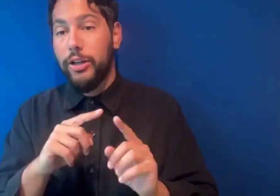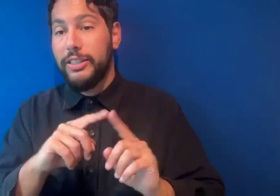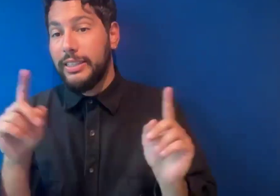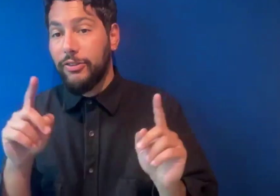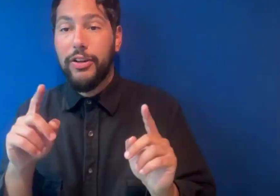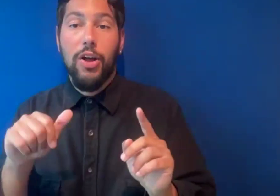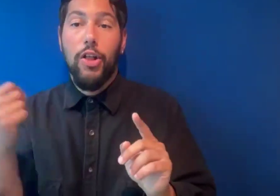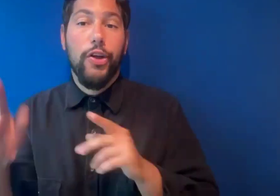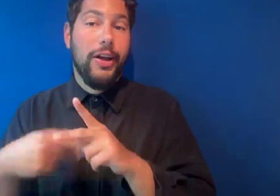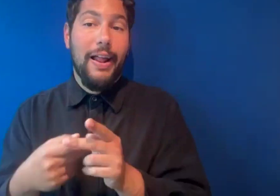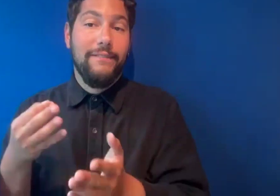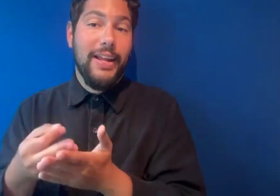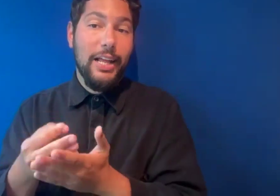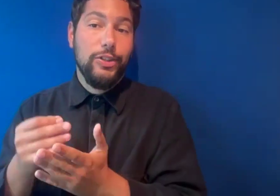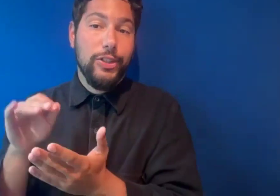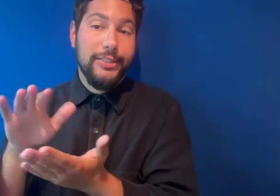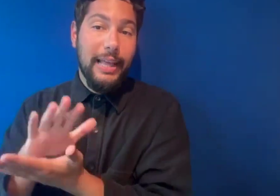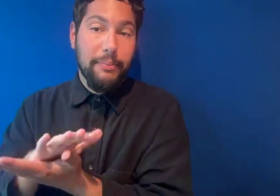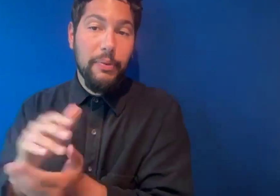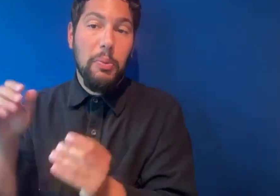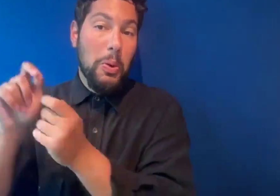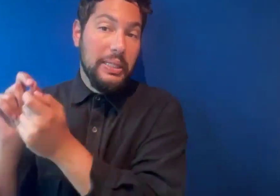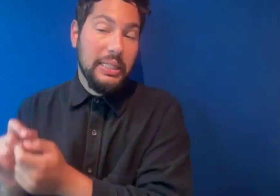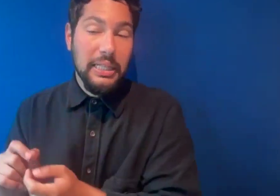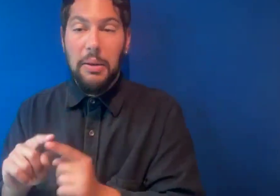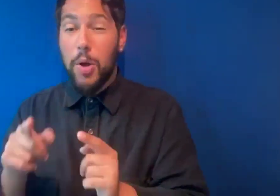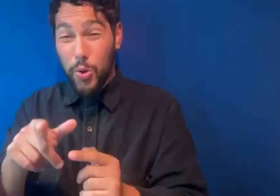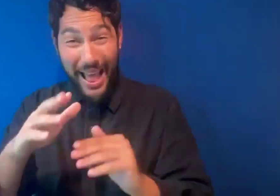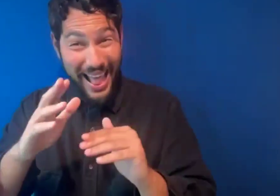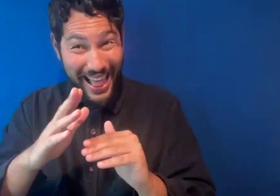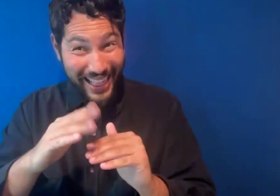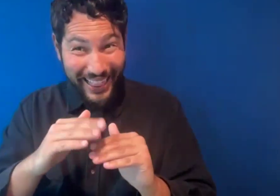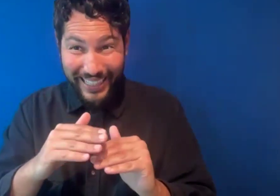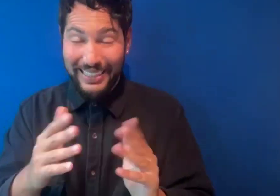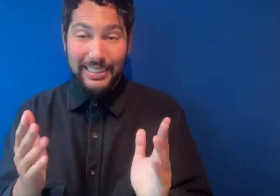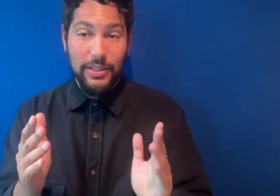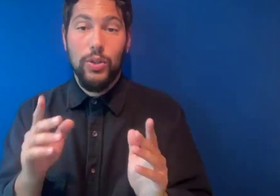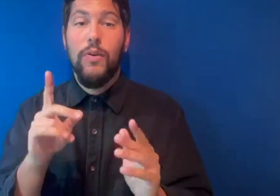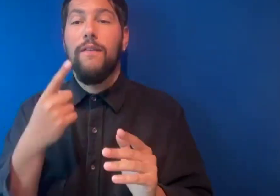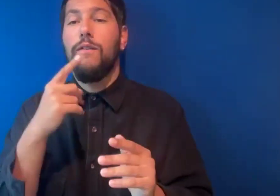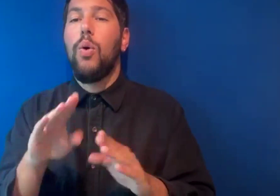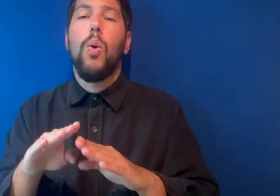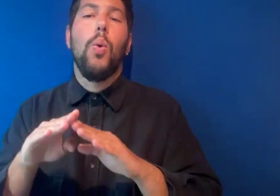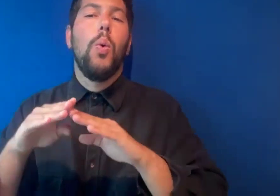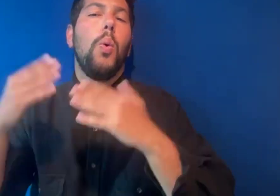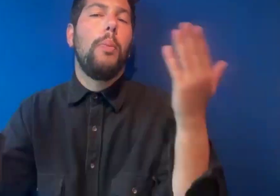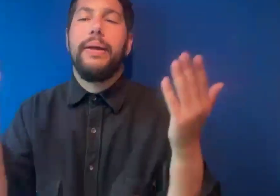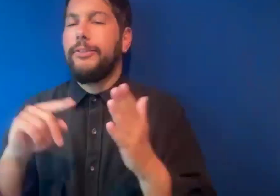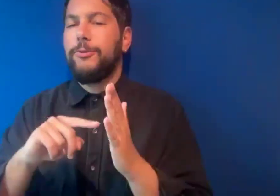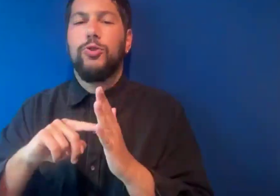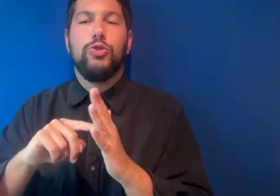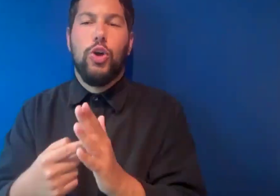other financial statements with more detail. But let's just say, do you at least, just so you can have a preliminary conversation with one of